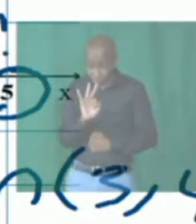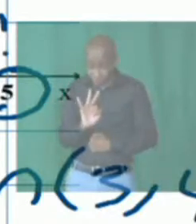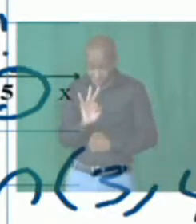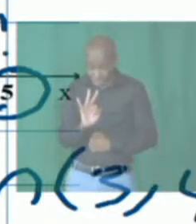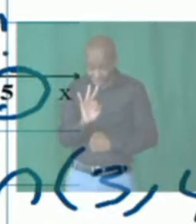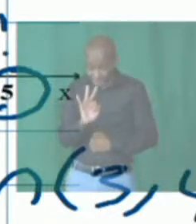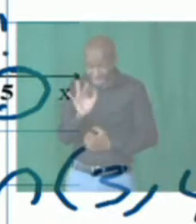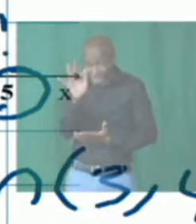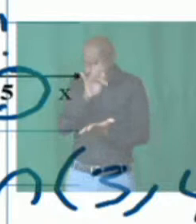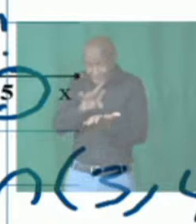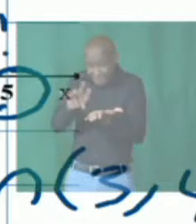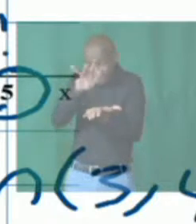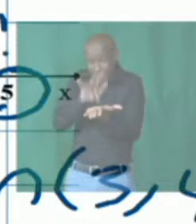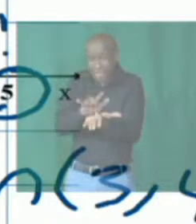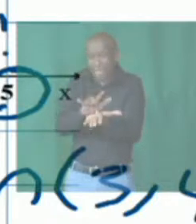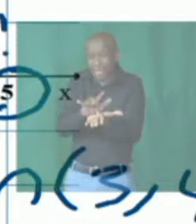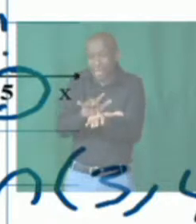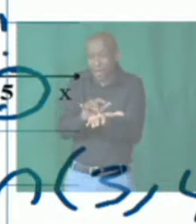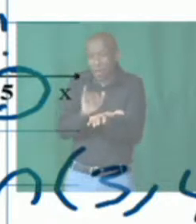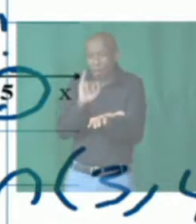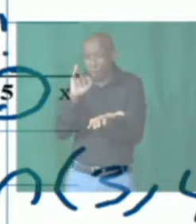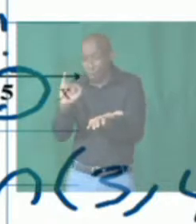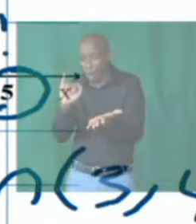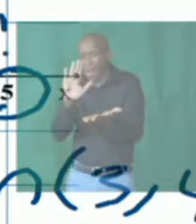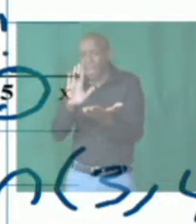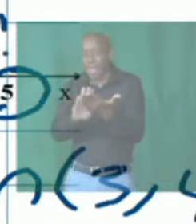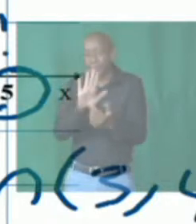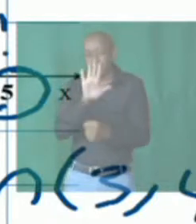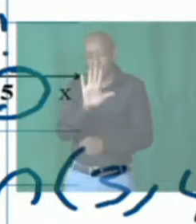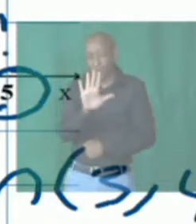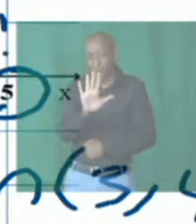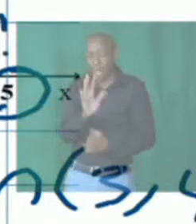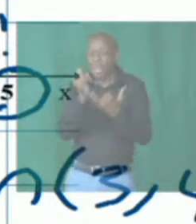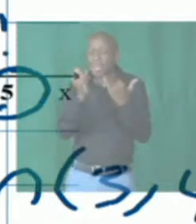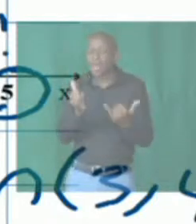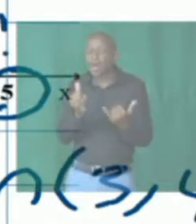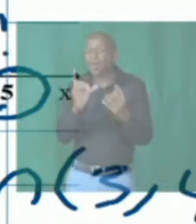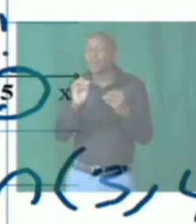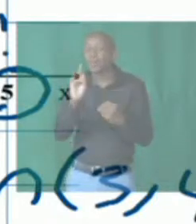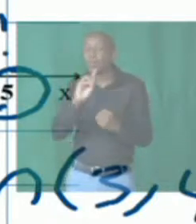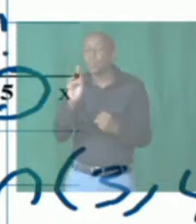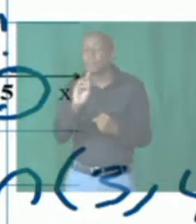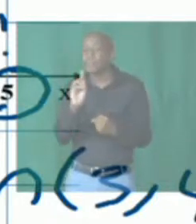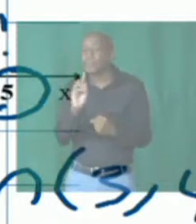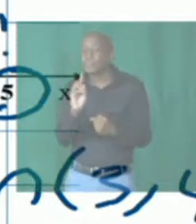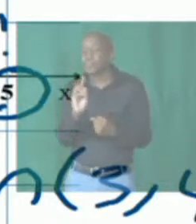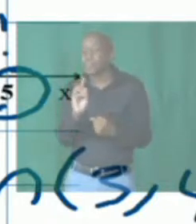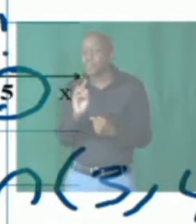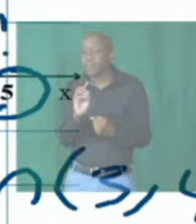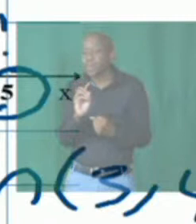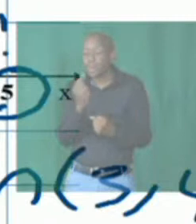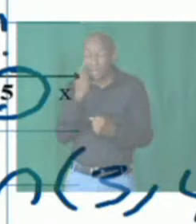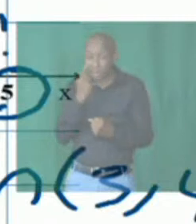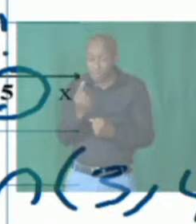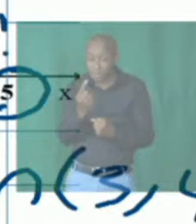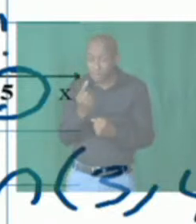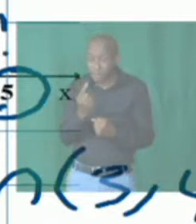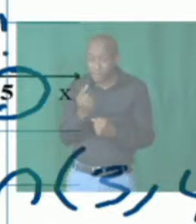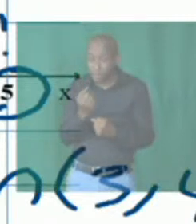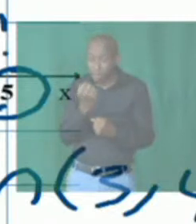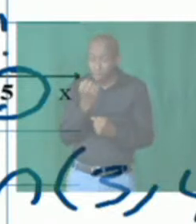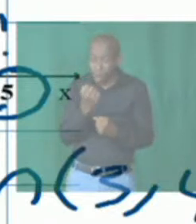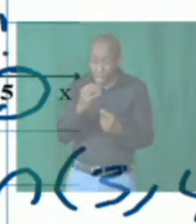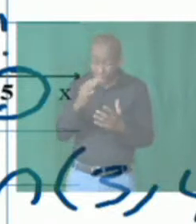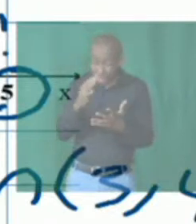is in the middle of 1 and 5. So what we can do, we can simply say, notice that we can just